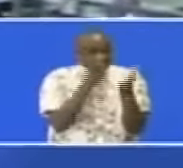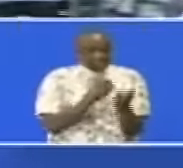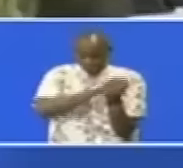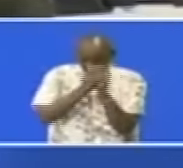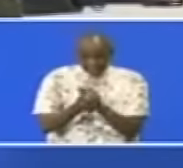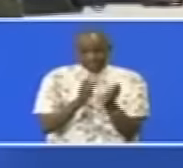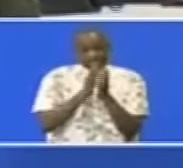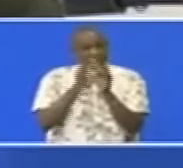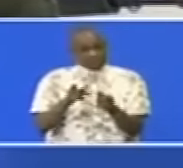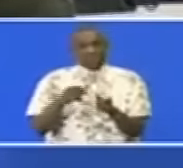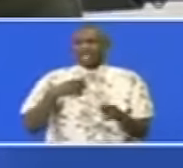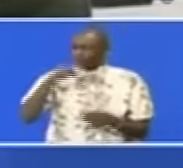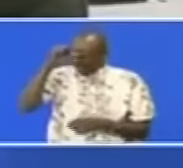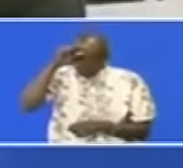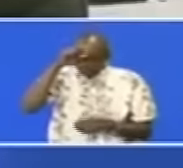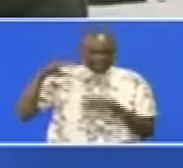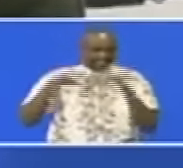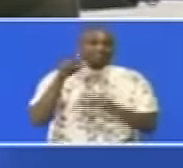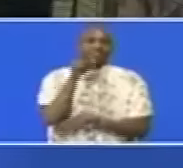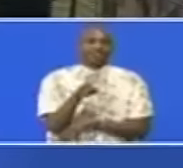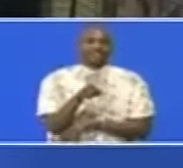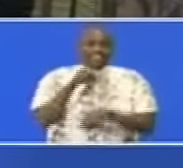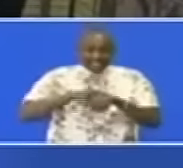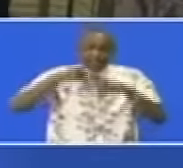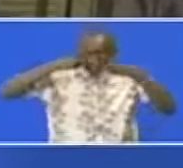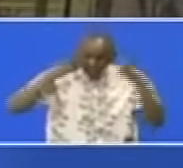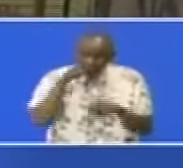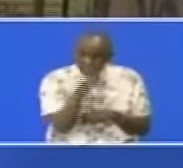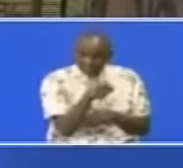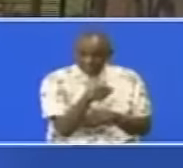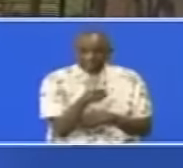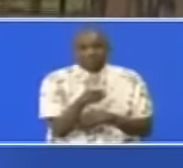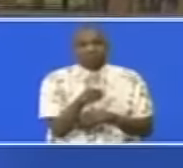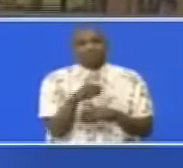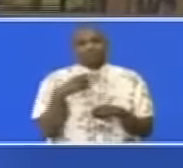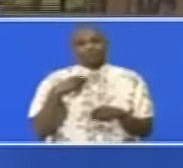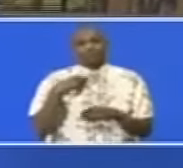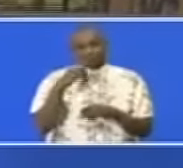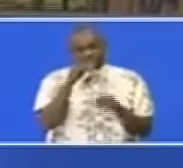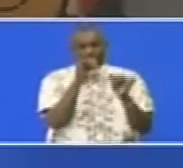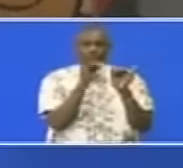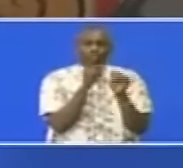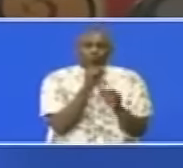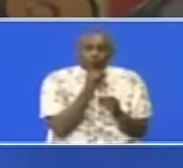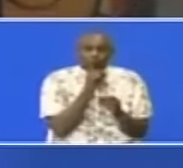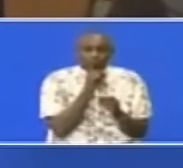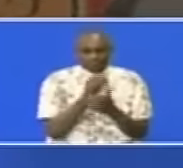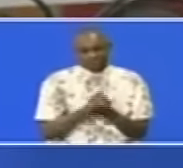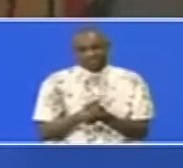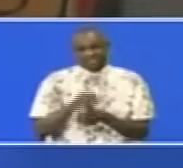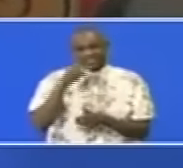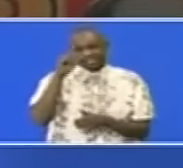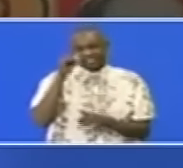what the government is grappling with as terror attacks take a backseat. Dennis Onsarigo,